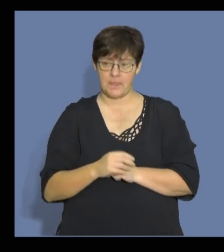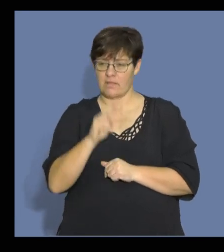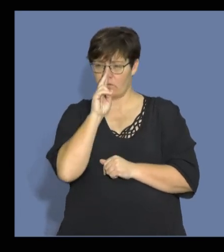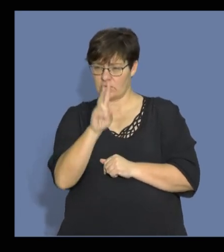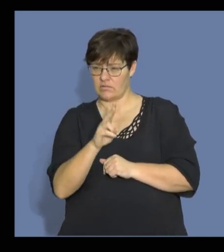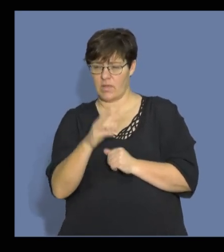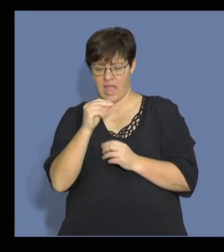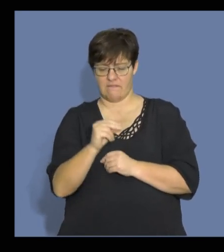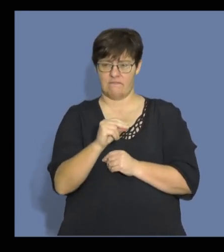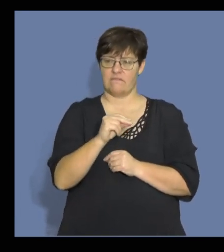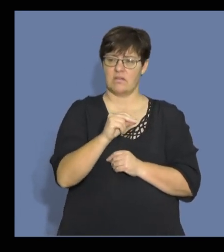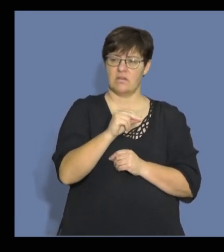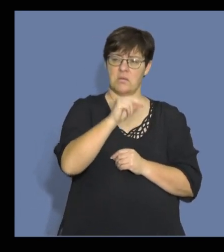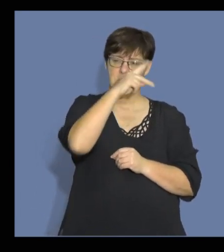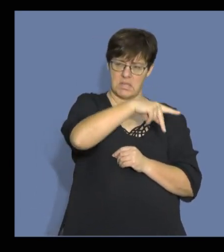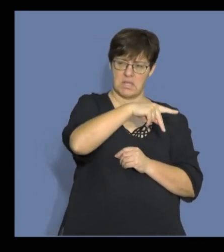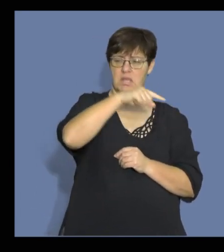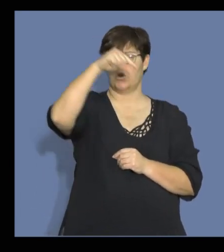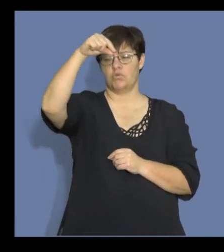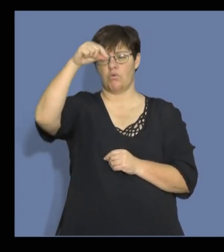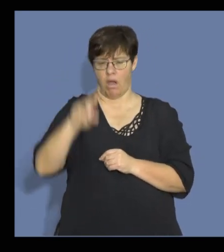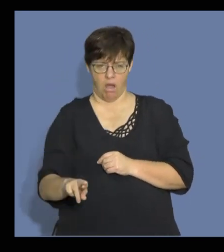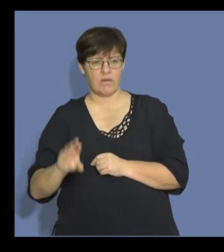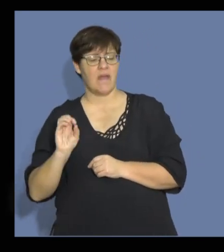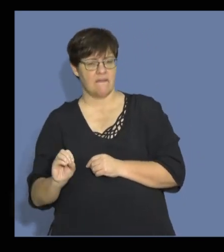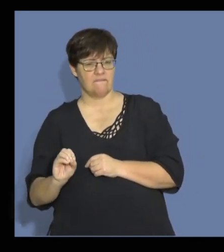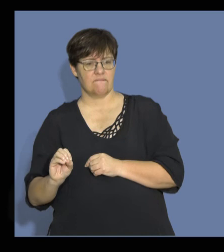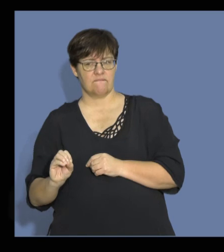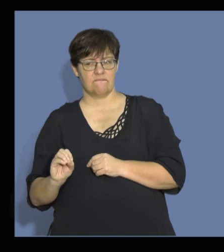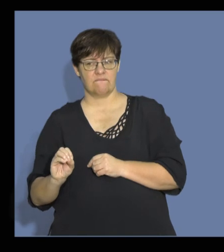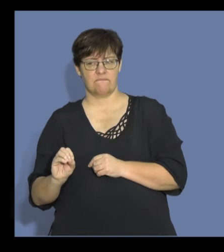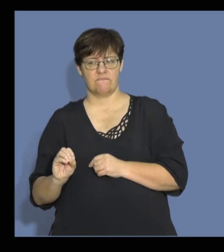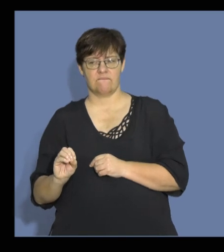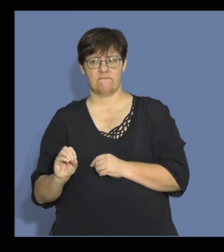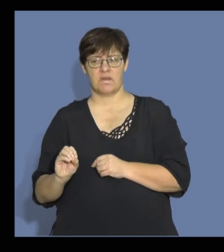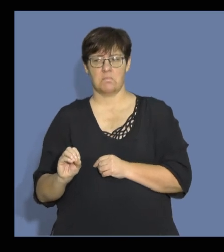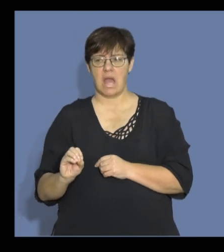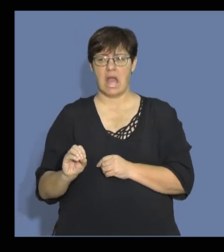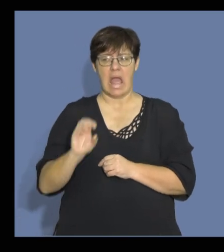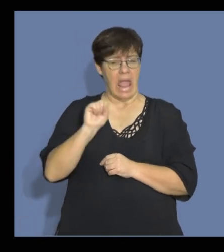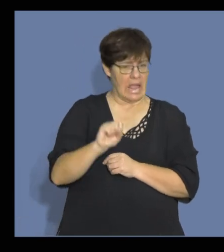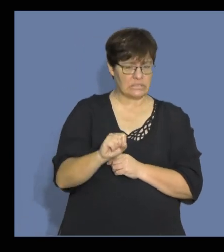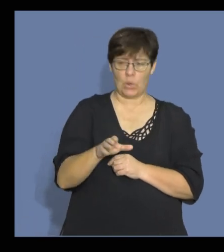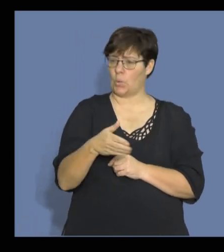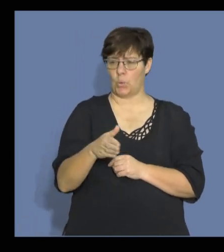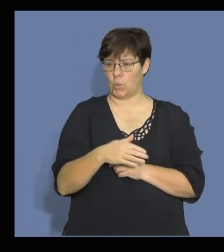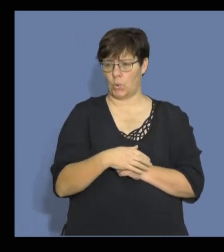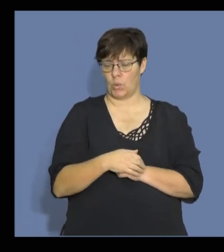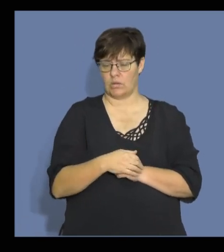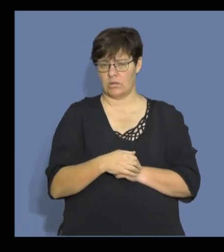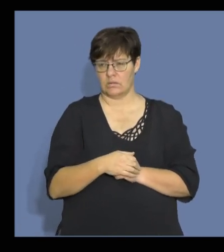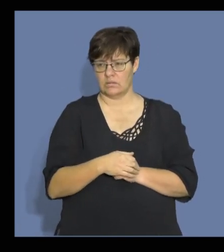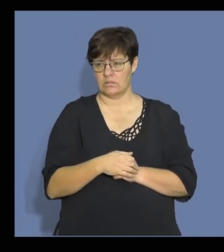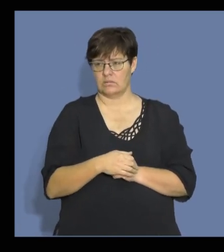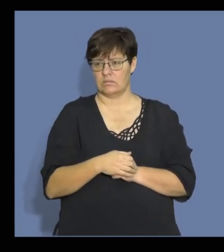on my sketch here, I've got P, I've got Q, I've got R, but I don't have S. And so if I